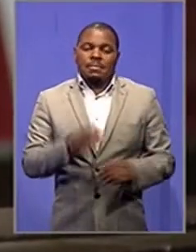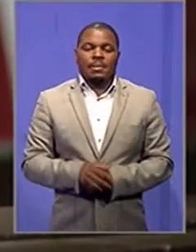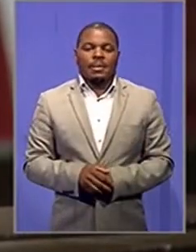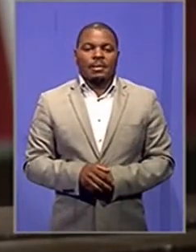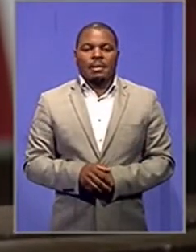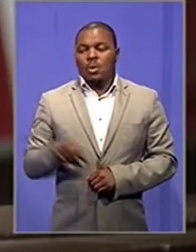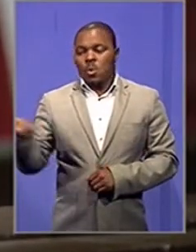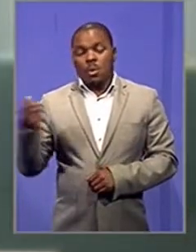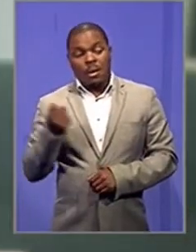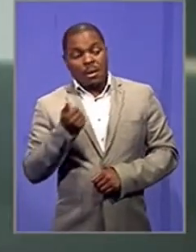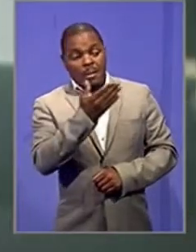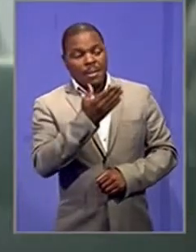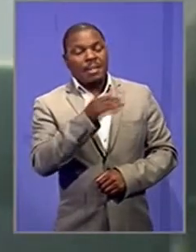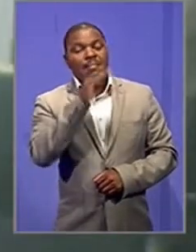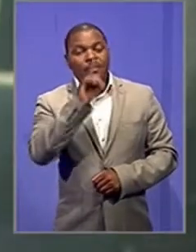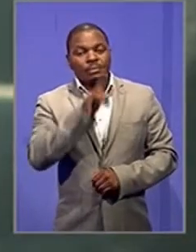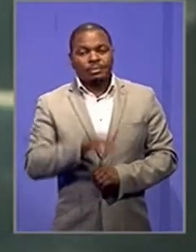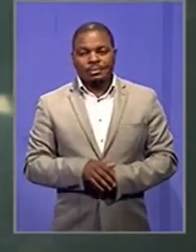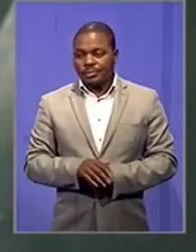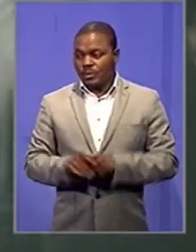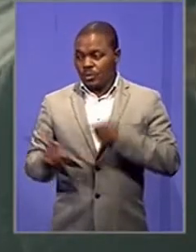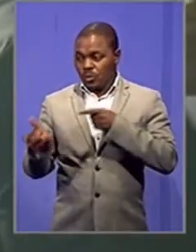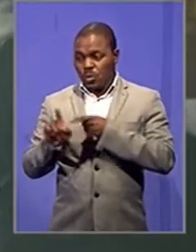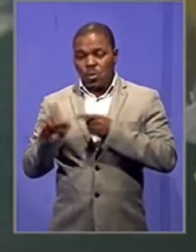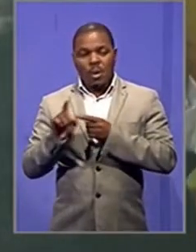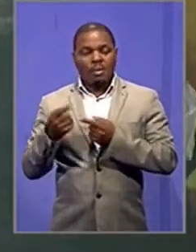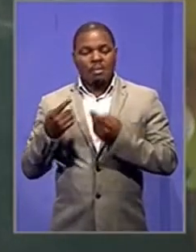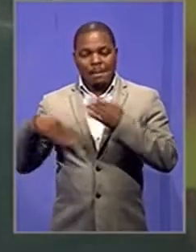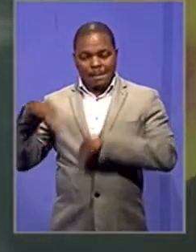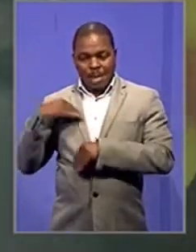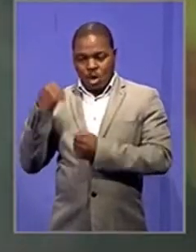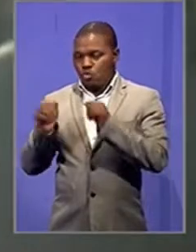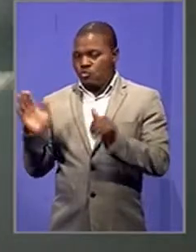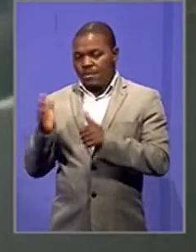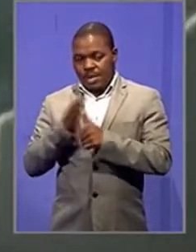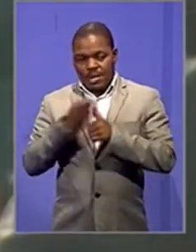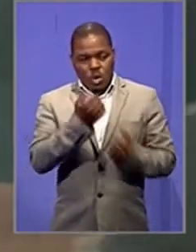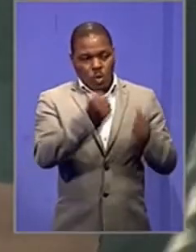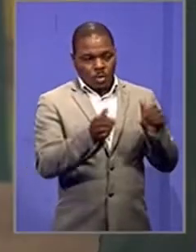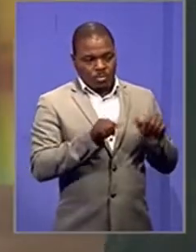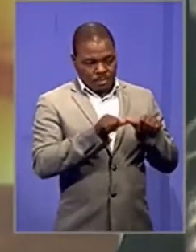Zuma e ka ya gore Zuma ga ne a ya kgolegelong go fitlhela kopo eo e rediwa.